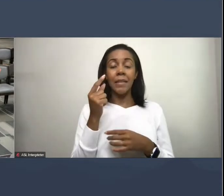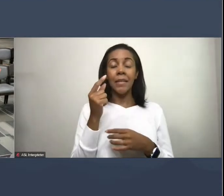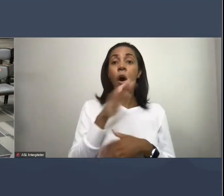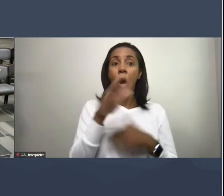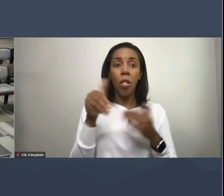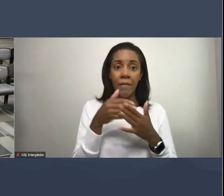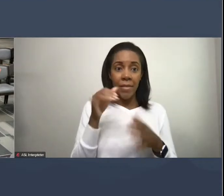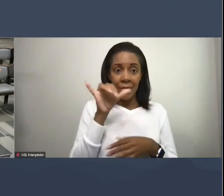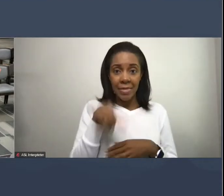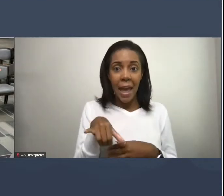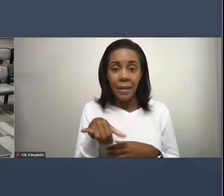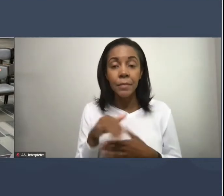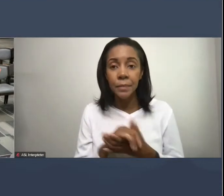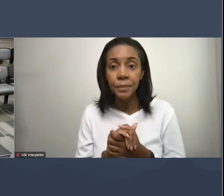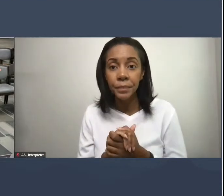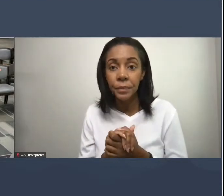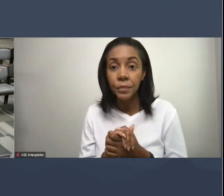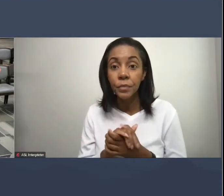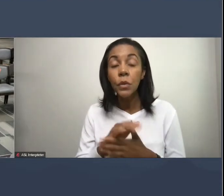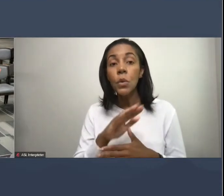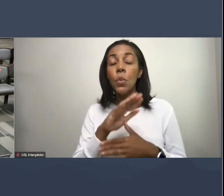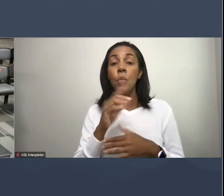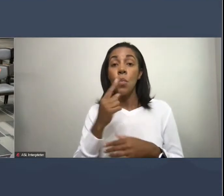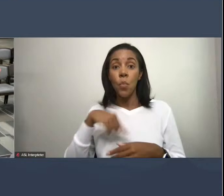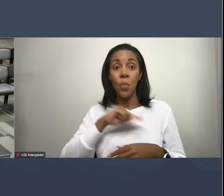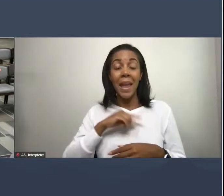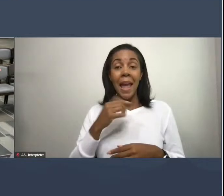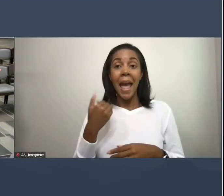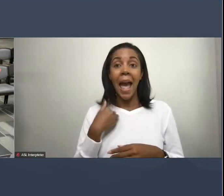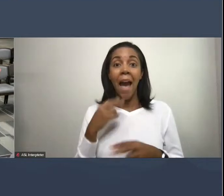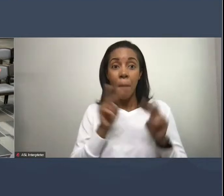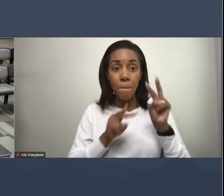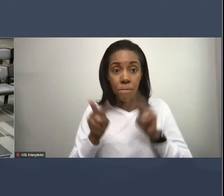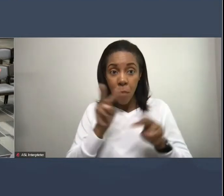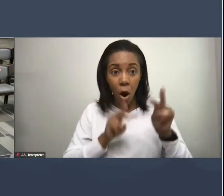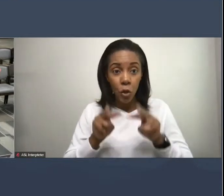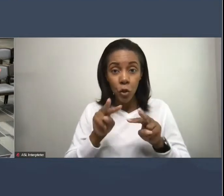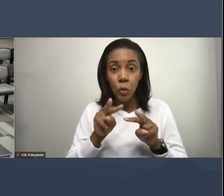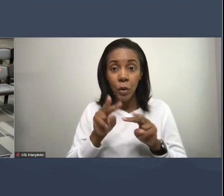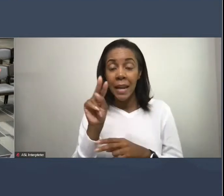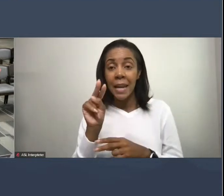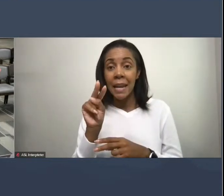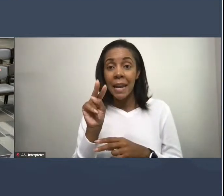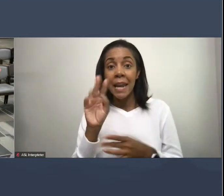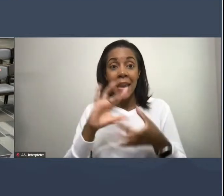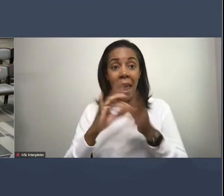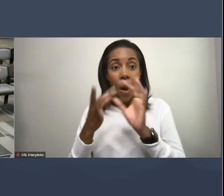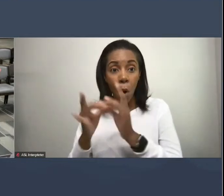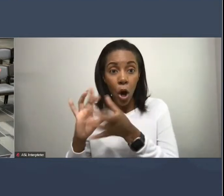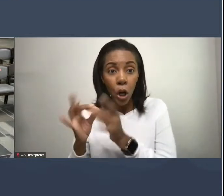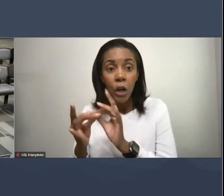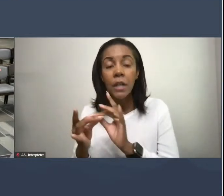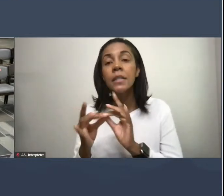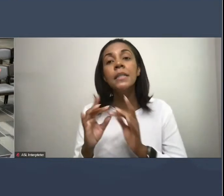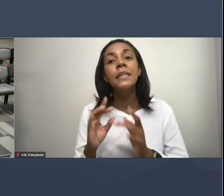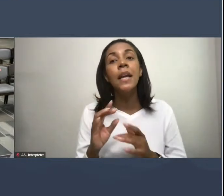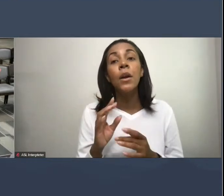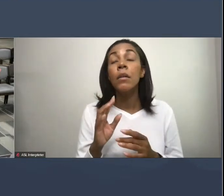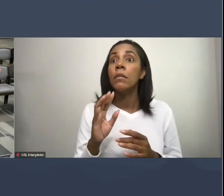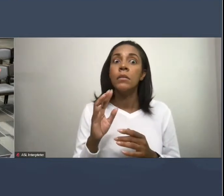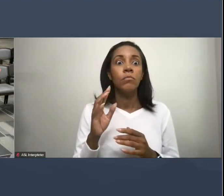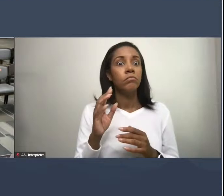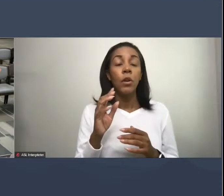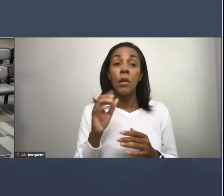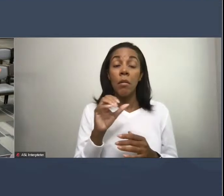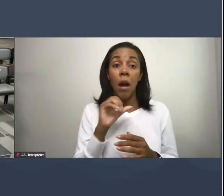is maintained. We have around-the-clock monitoring networks, not just groundwater, but I'm talking about stability monitoring. Matter of fact, world-class, nobody else has it.